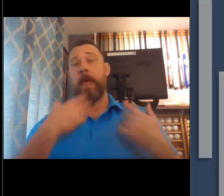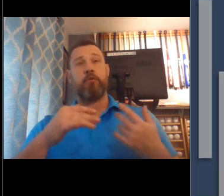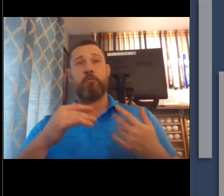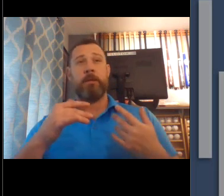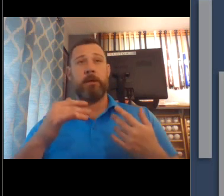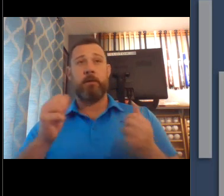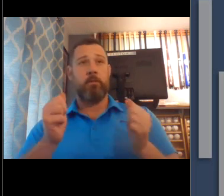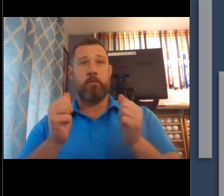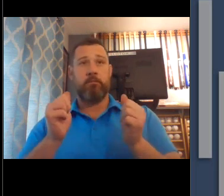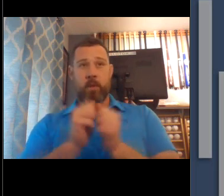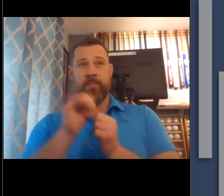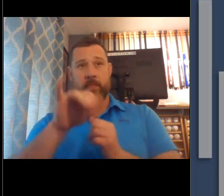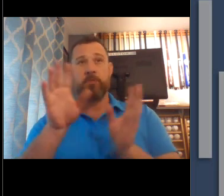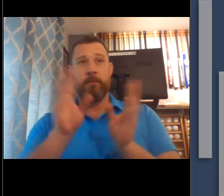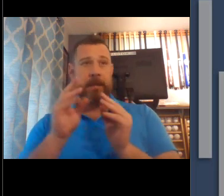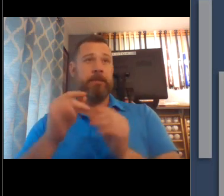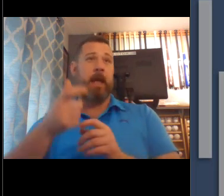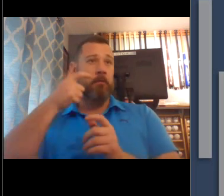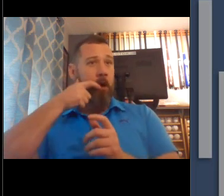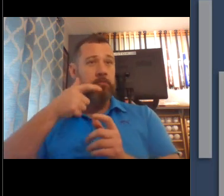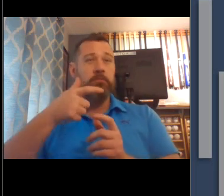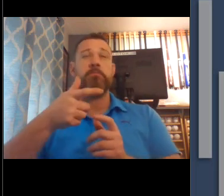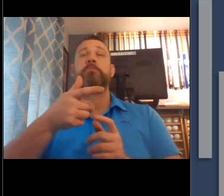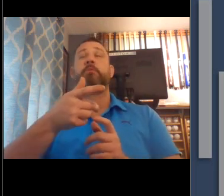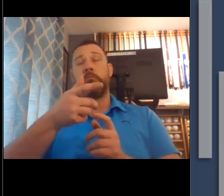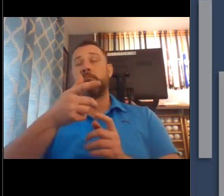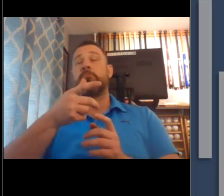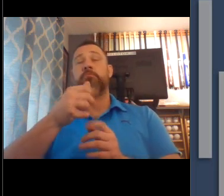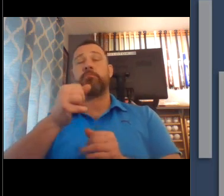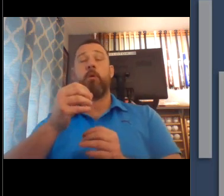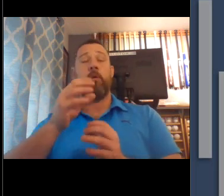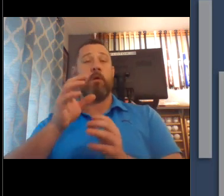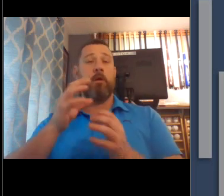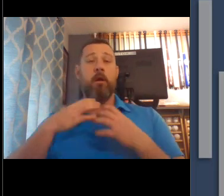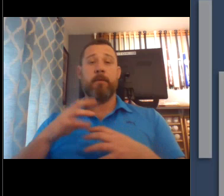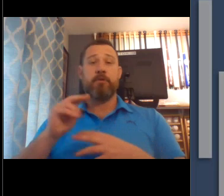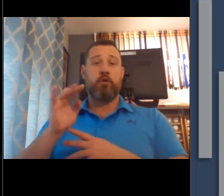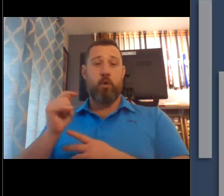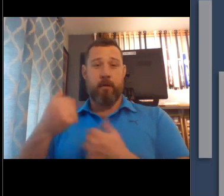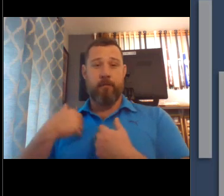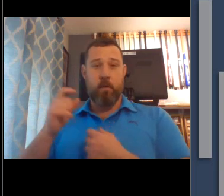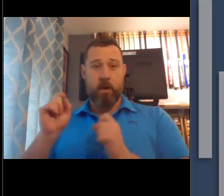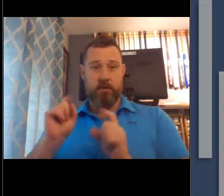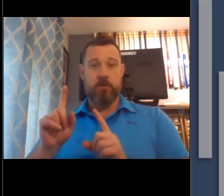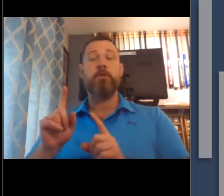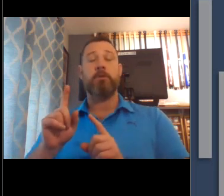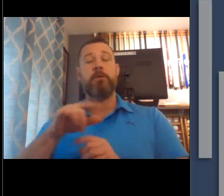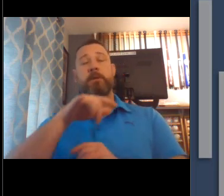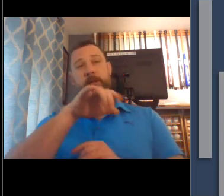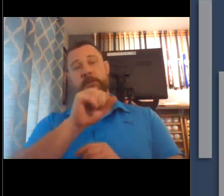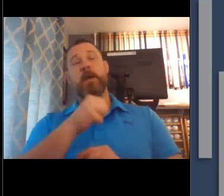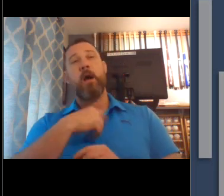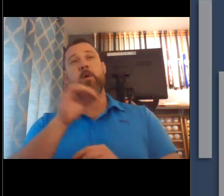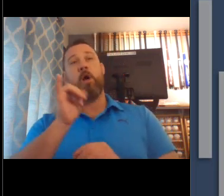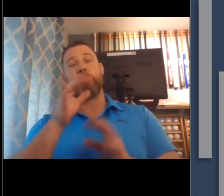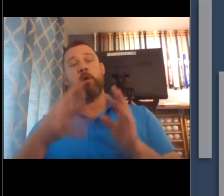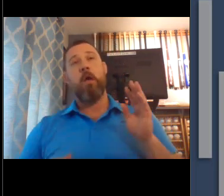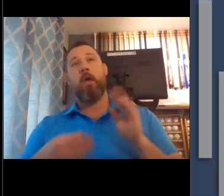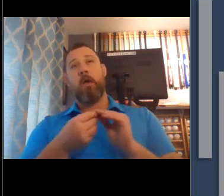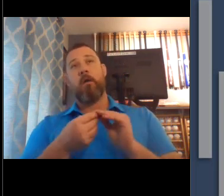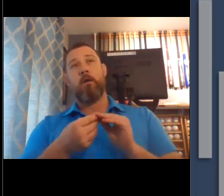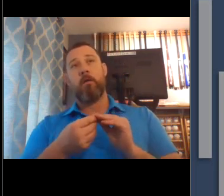would like to do that. So Commissioner Norton, I think you also had a question? Yes, I did. And I would like to also be added,